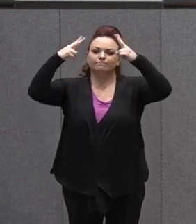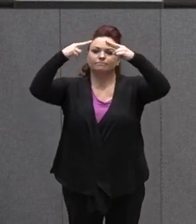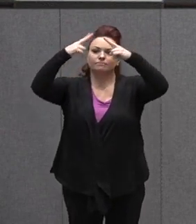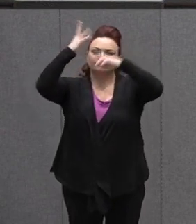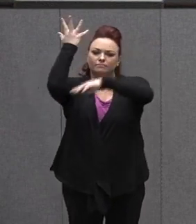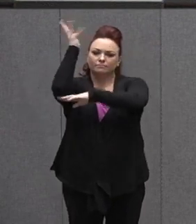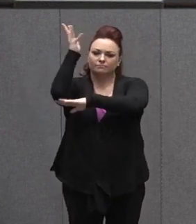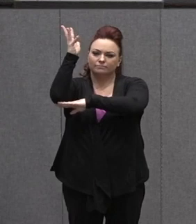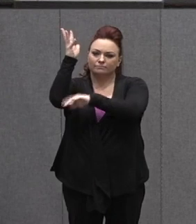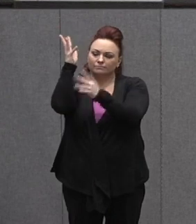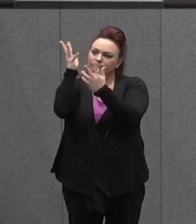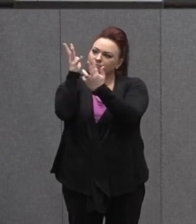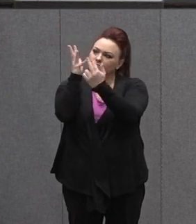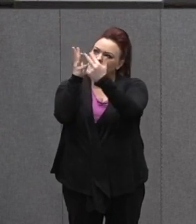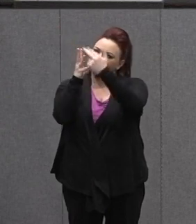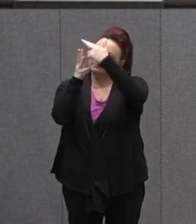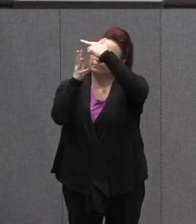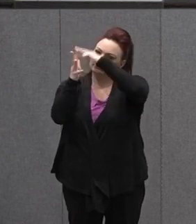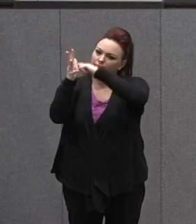doing.